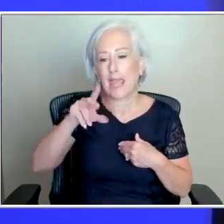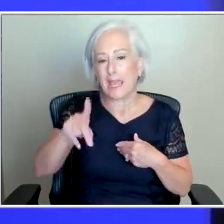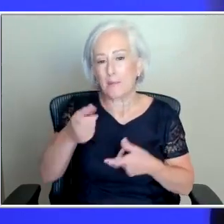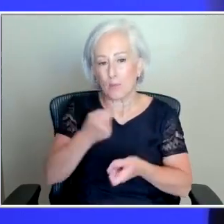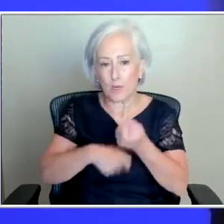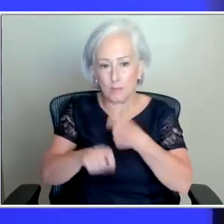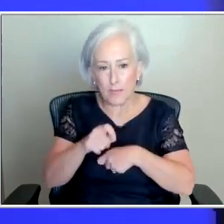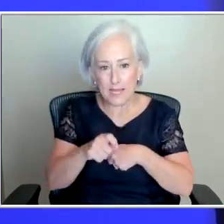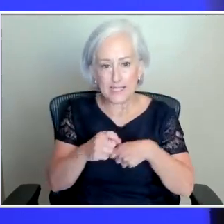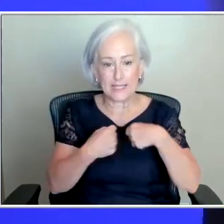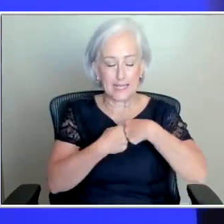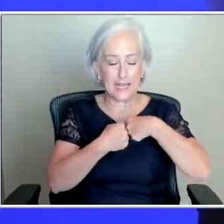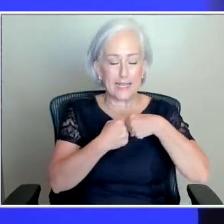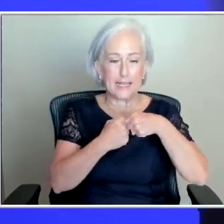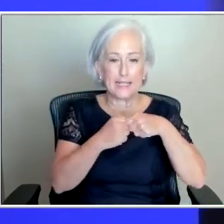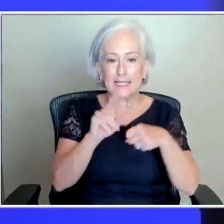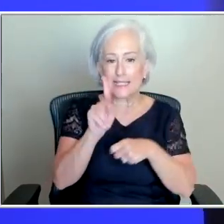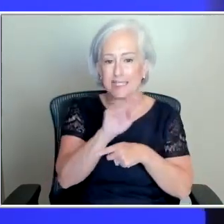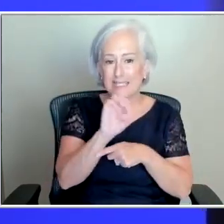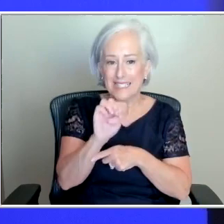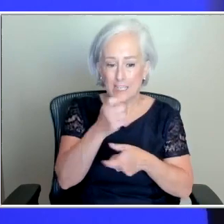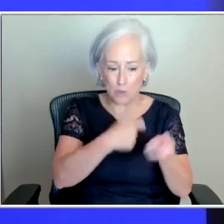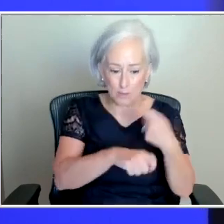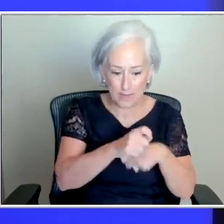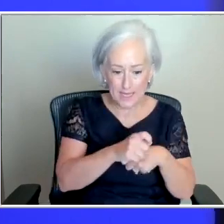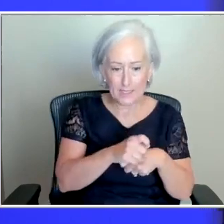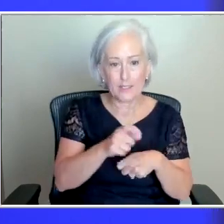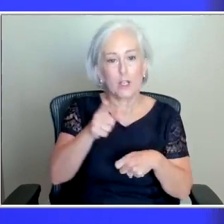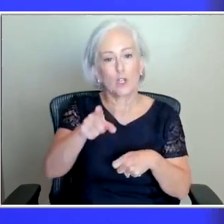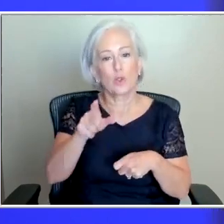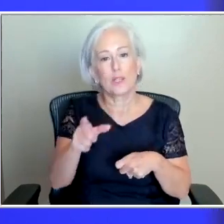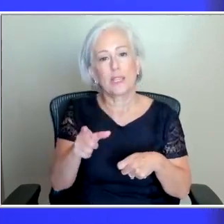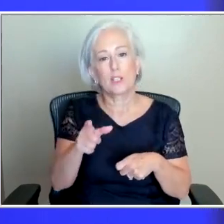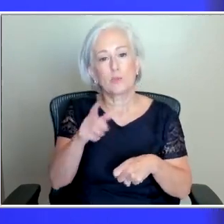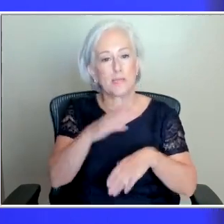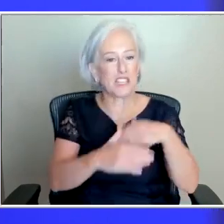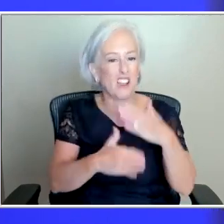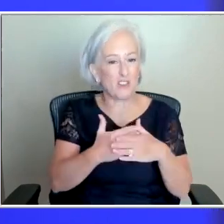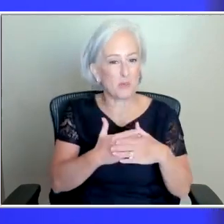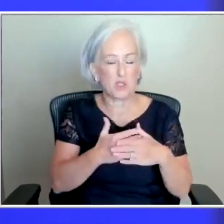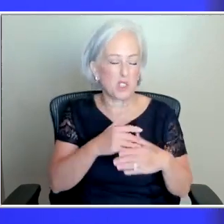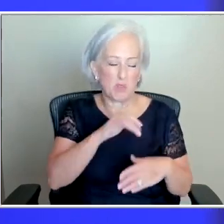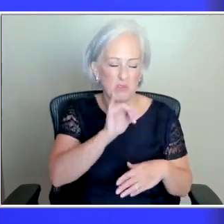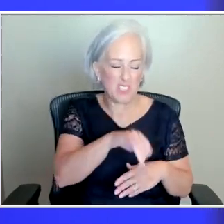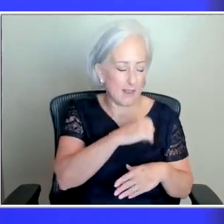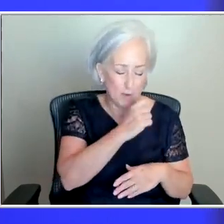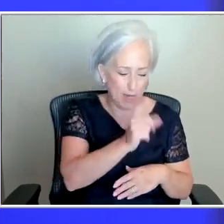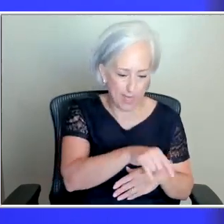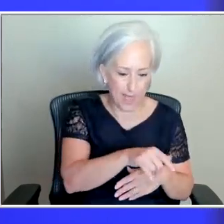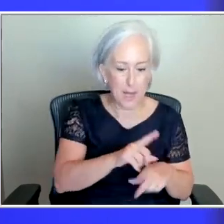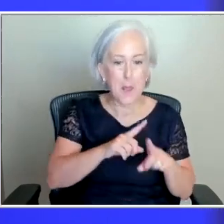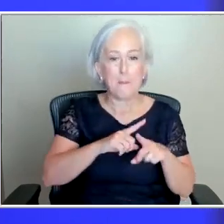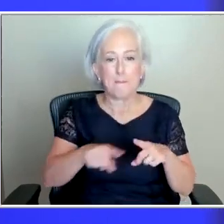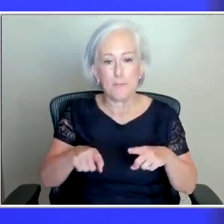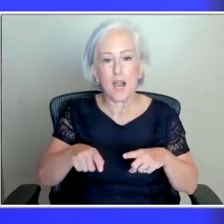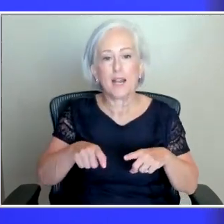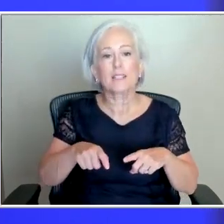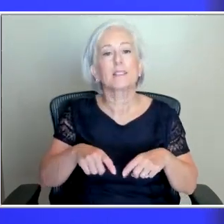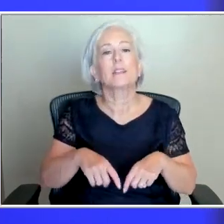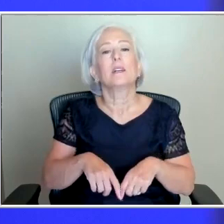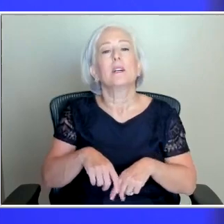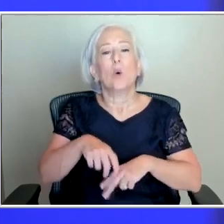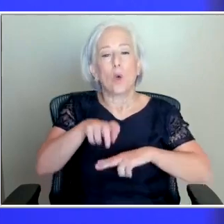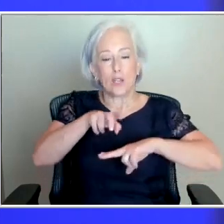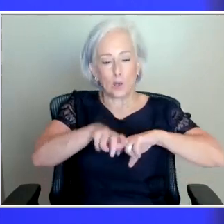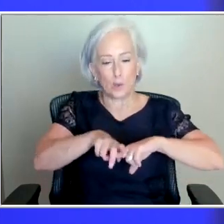motion deficits and pain, and we need you to be comfortable on the toilet, so maybe not then. However, when you get into that deep squat position, it helps to